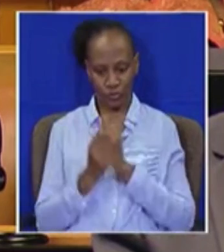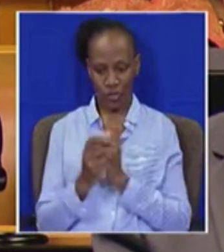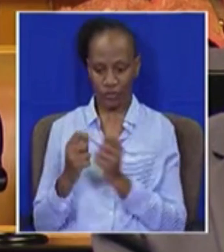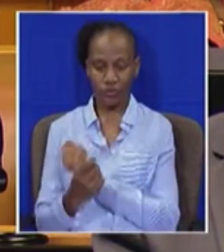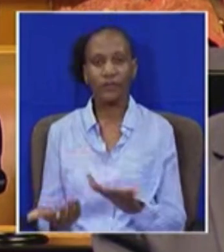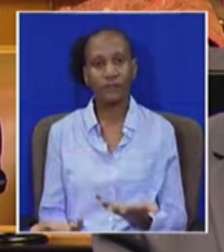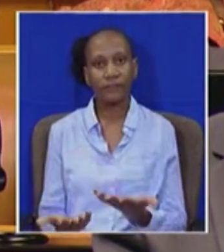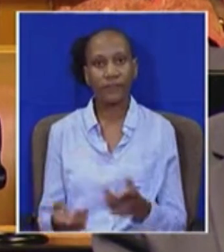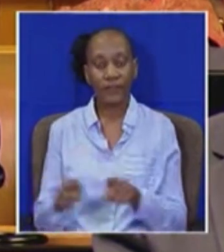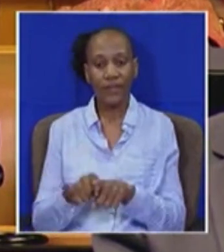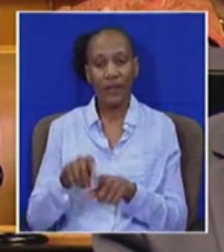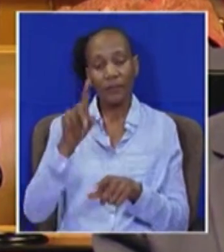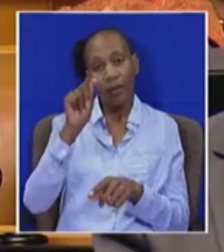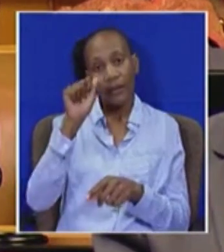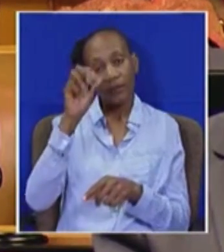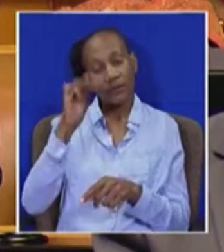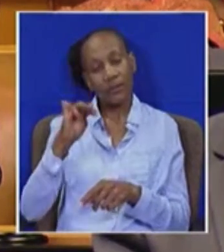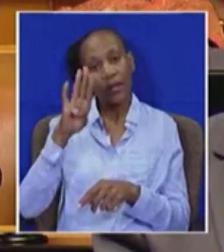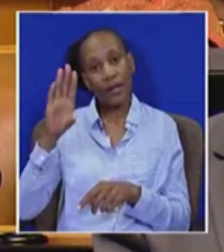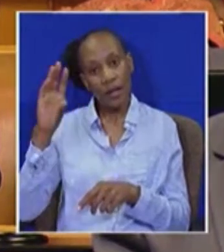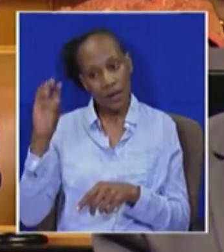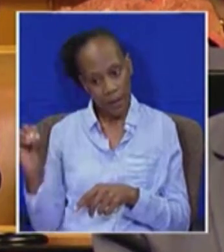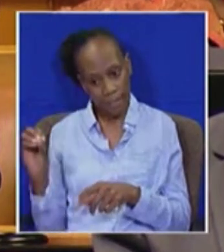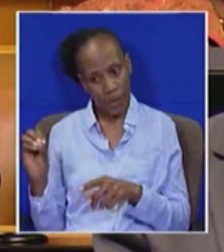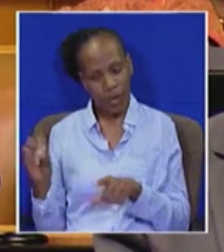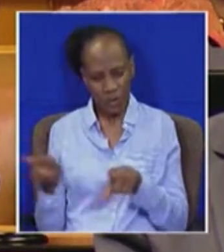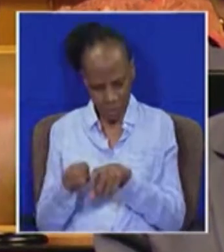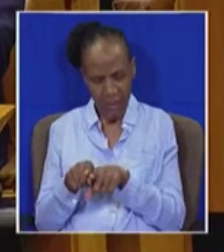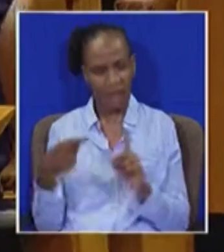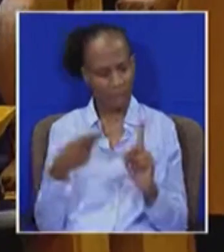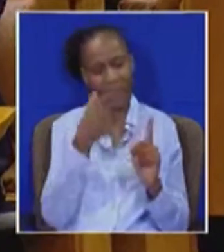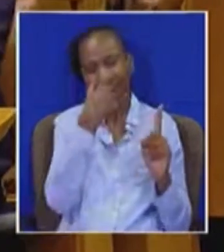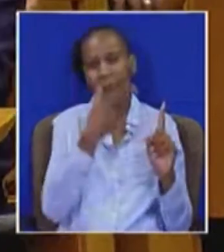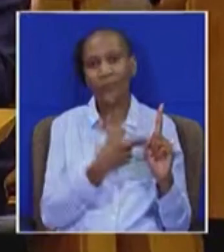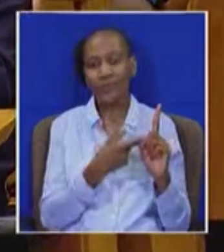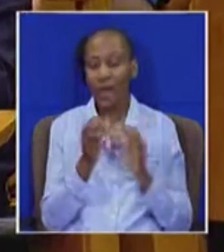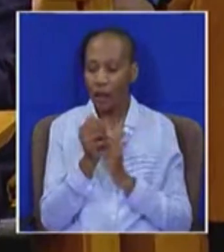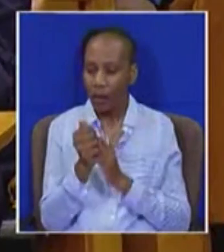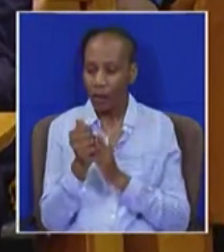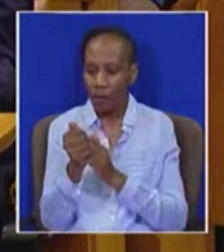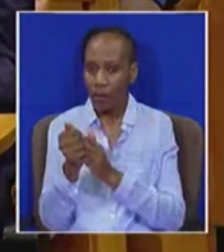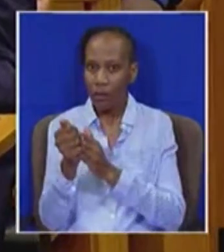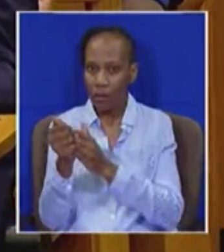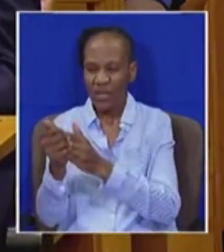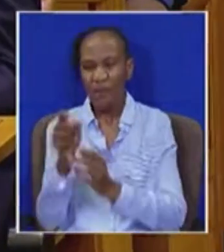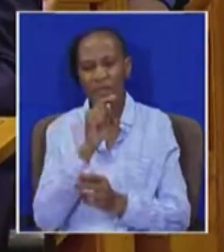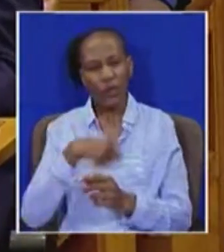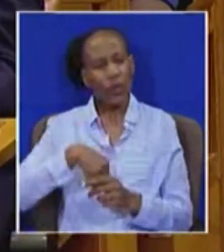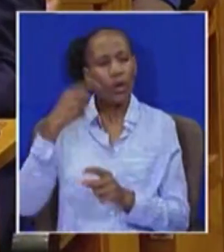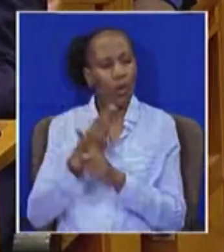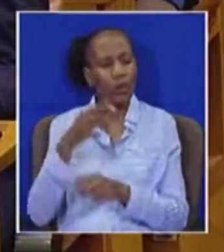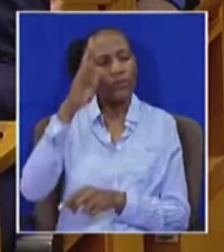Tambo before him, Ramaphosa's leadership style will not simply be a matter of historical